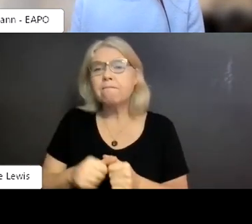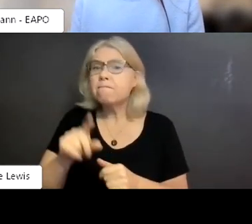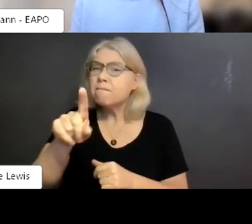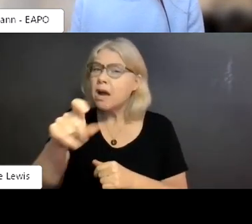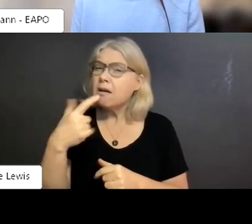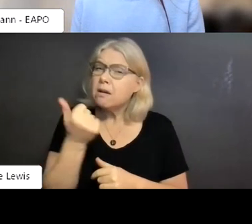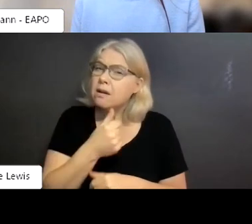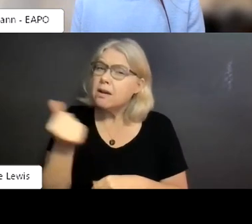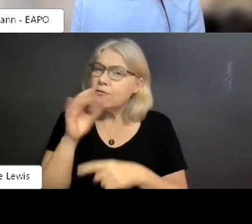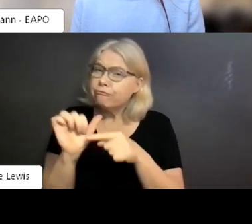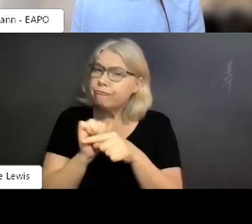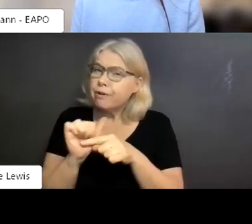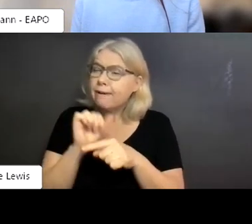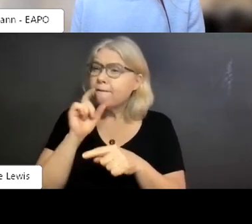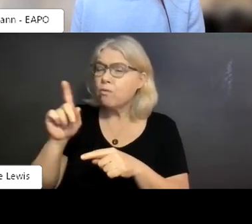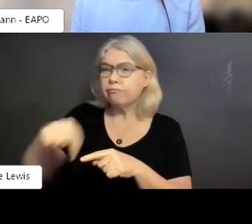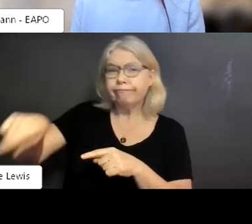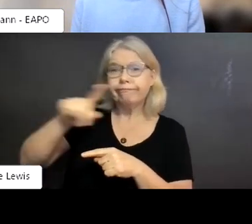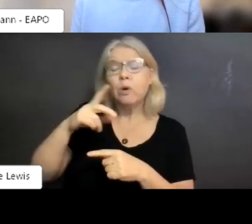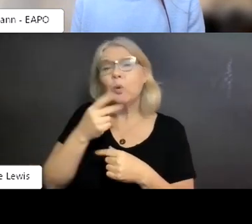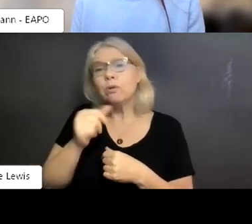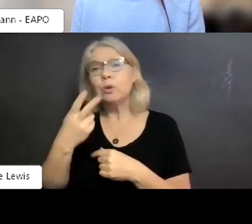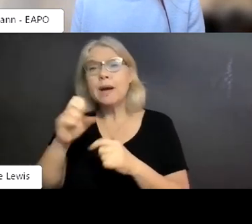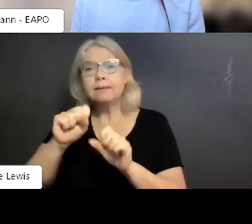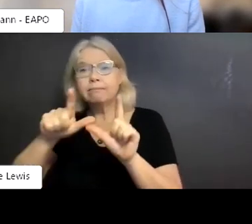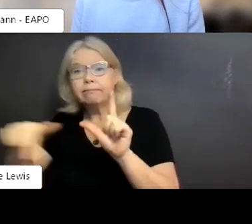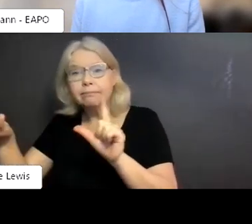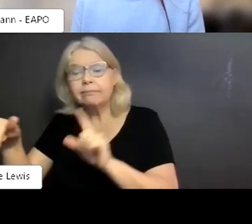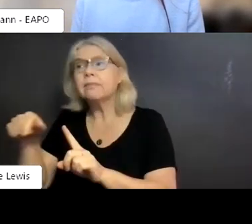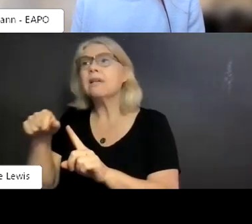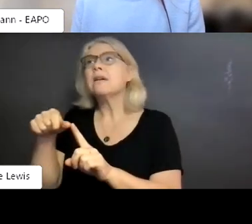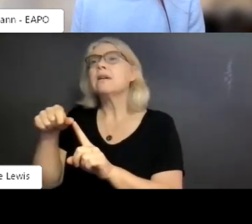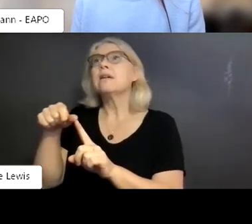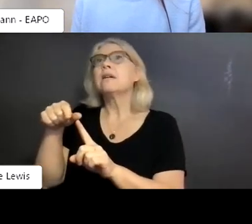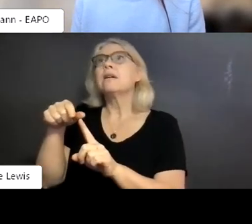come through our doors, but also effectively educating the